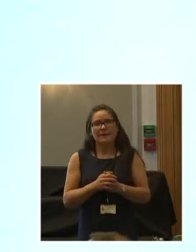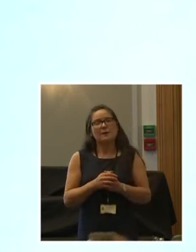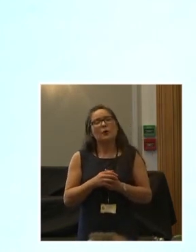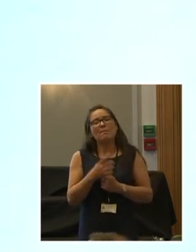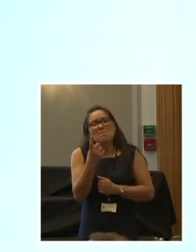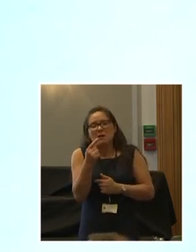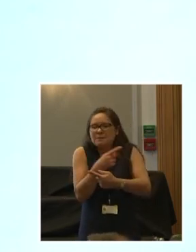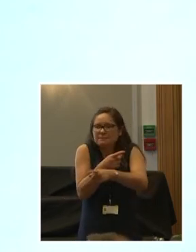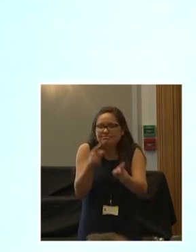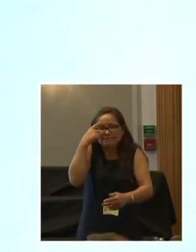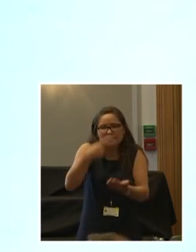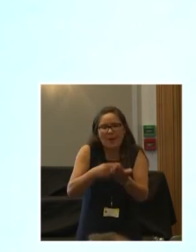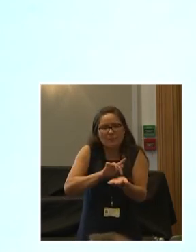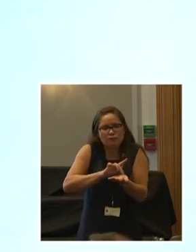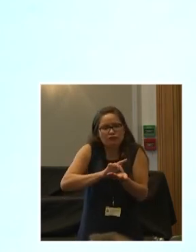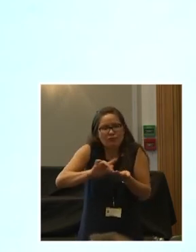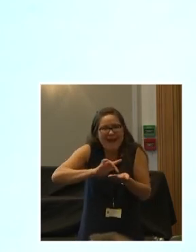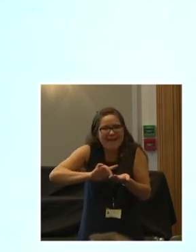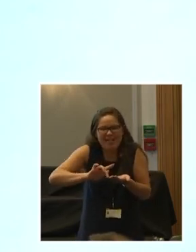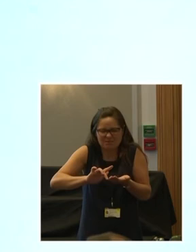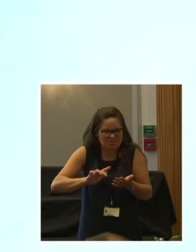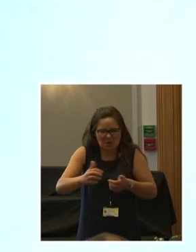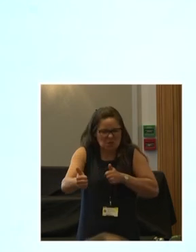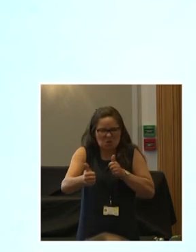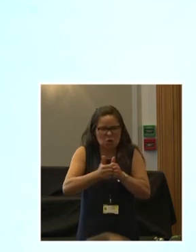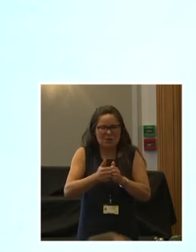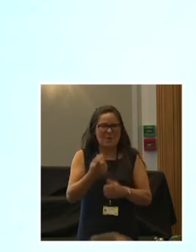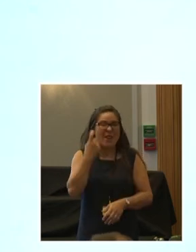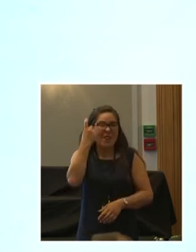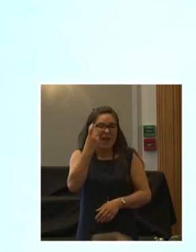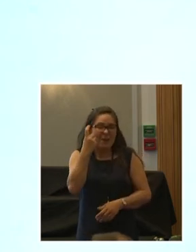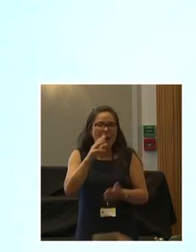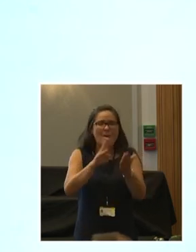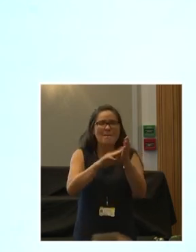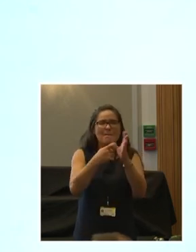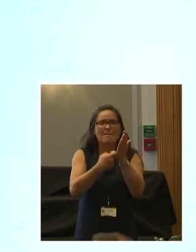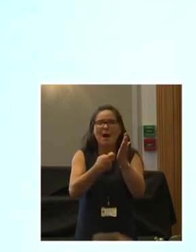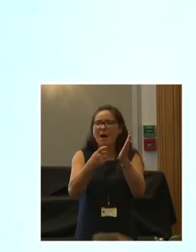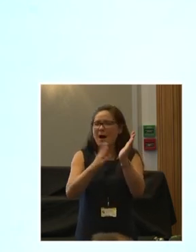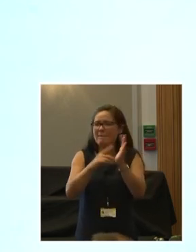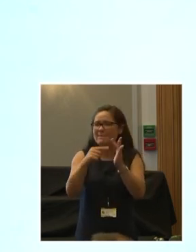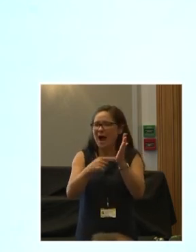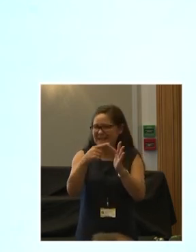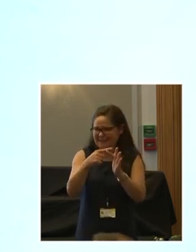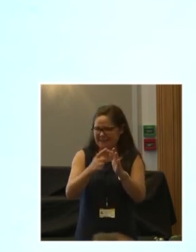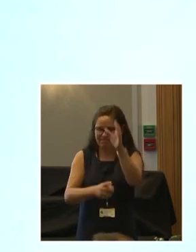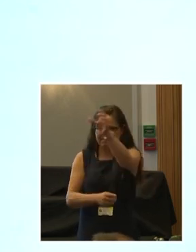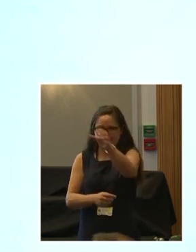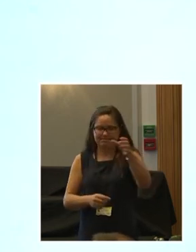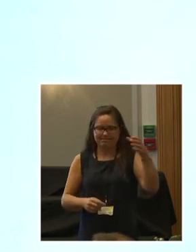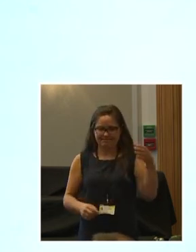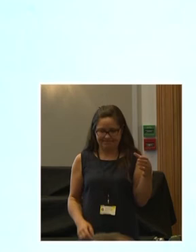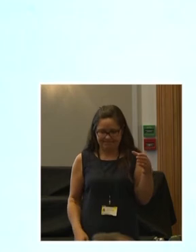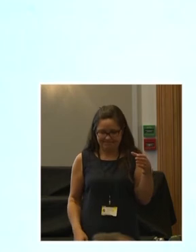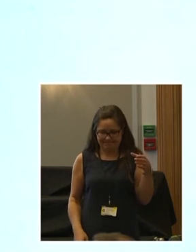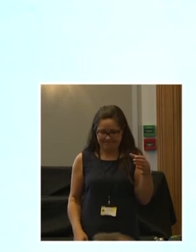not your thing, think of a jar of Marmite. When you put your hand in the cupboard to find an item, when your hand reaches